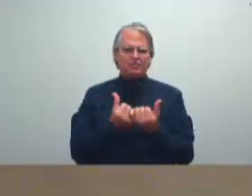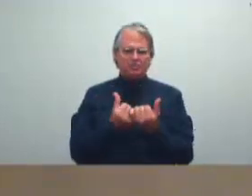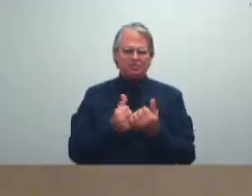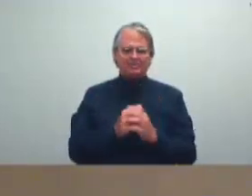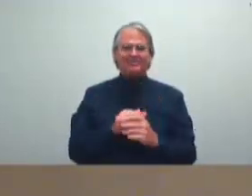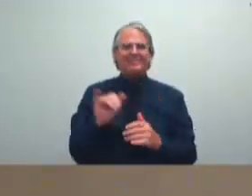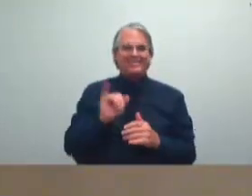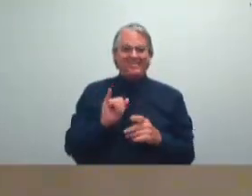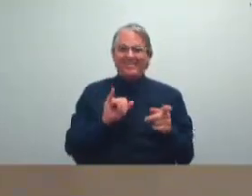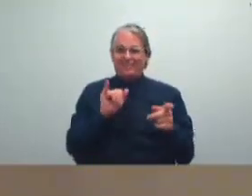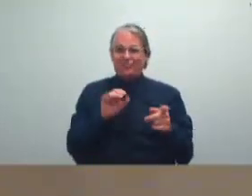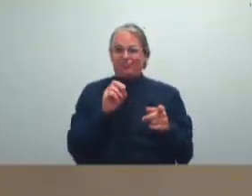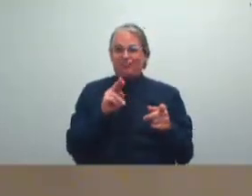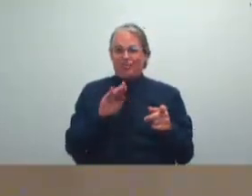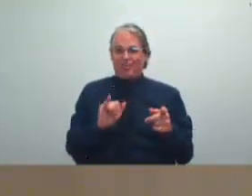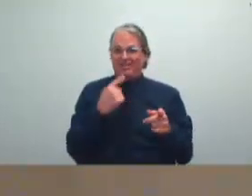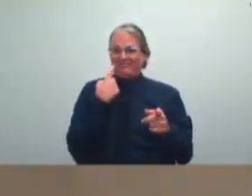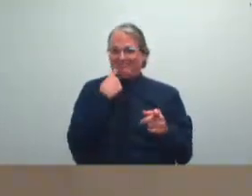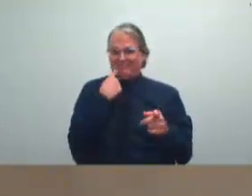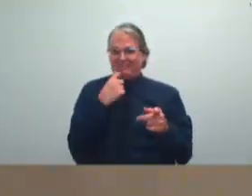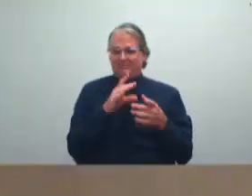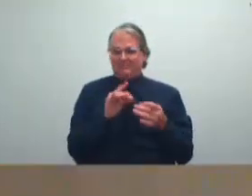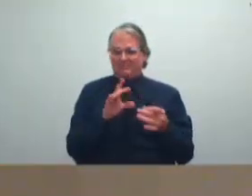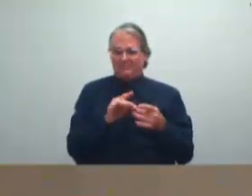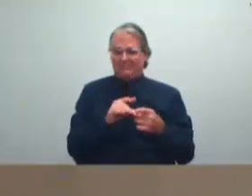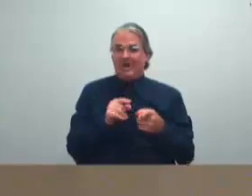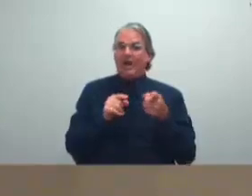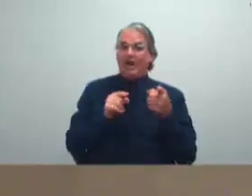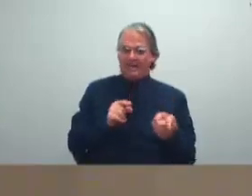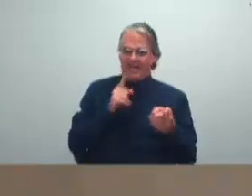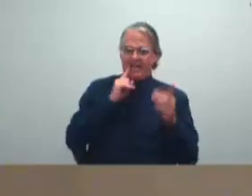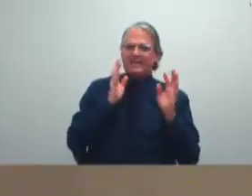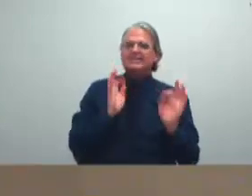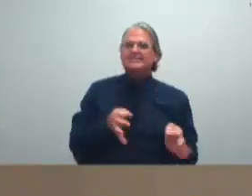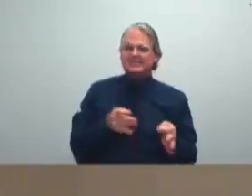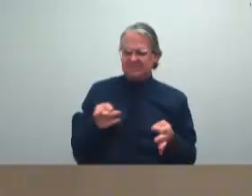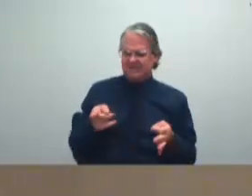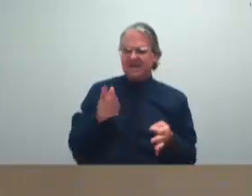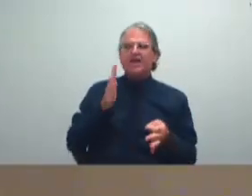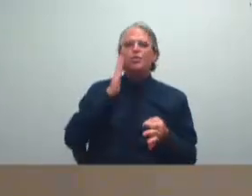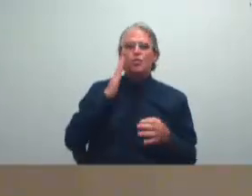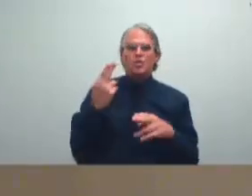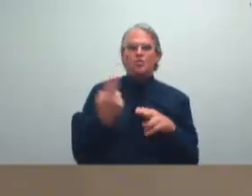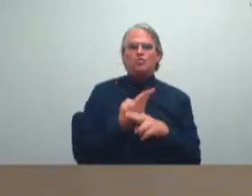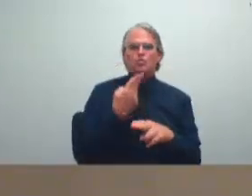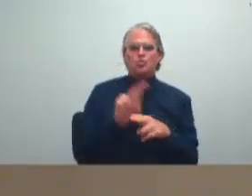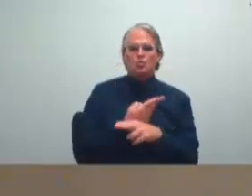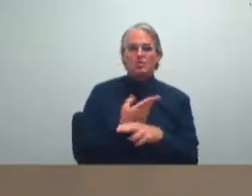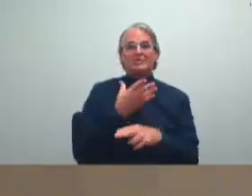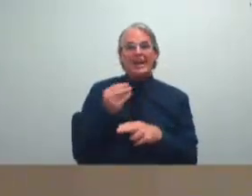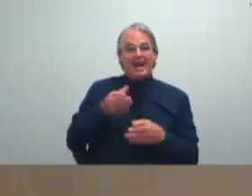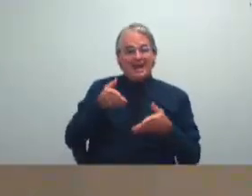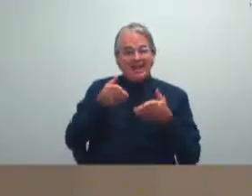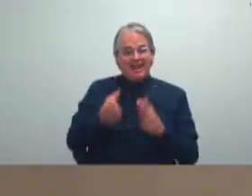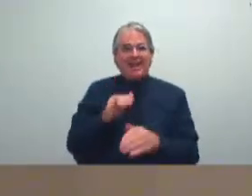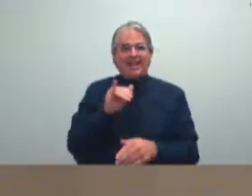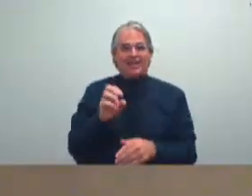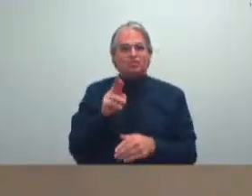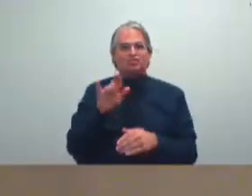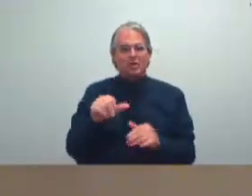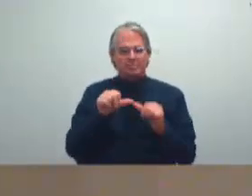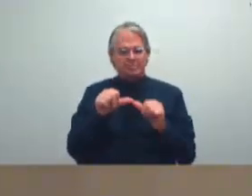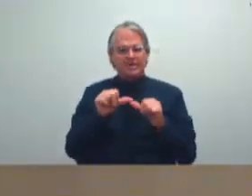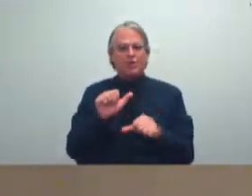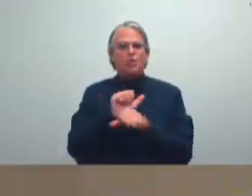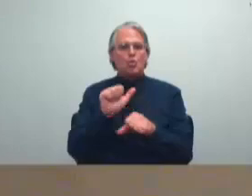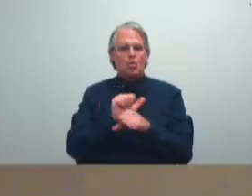they decided to adopt this work product and allow Jeremy to continue developing it. And one of the members on our team, I